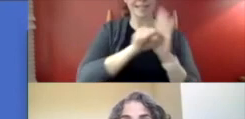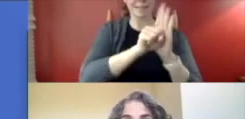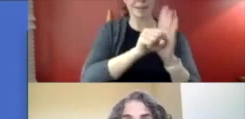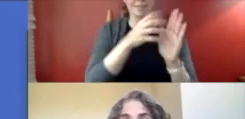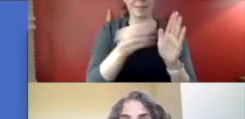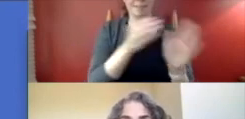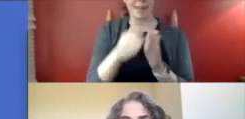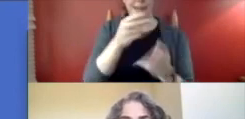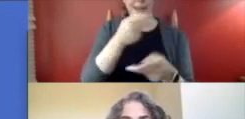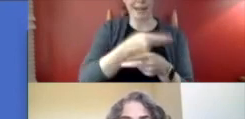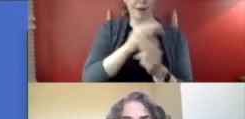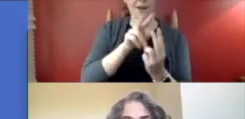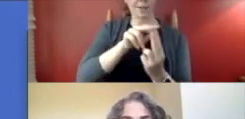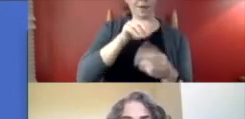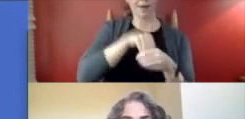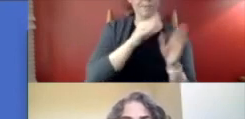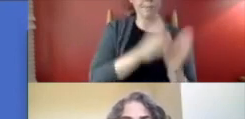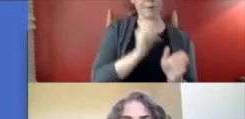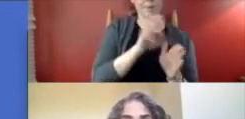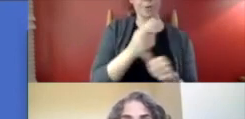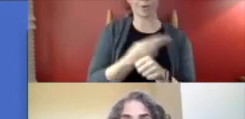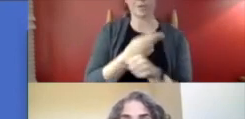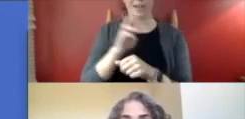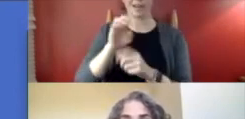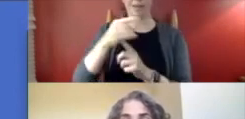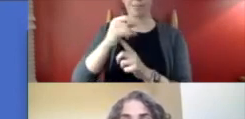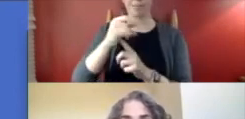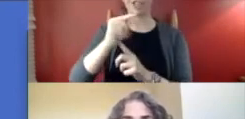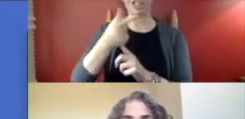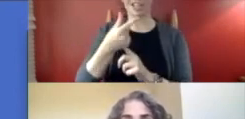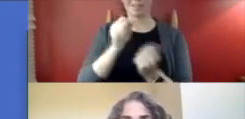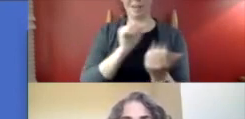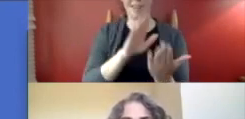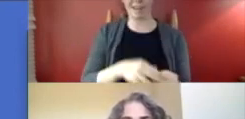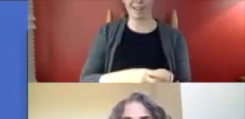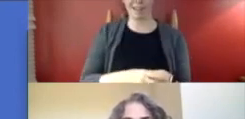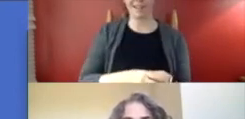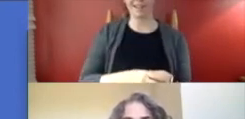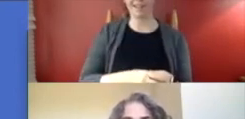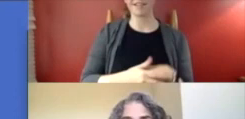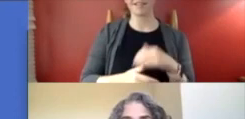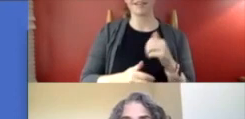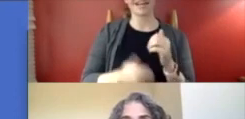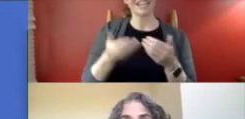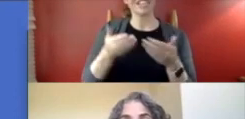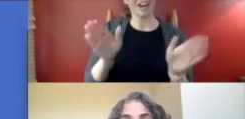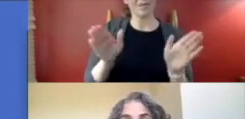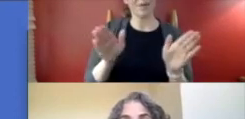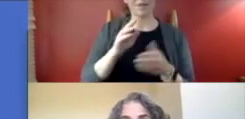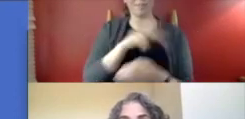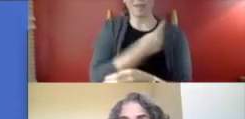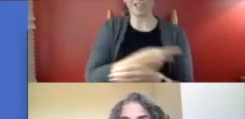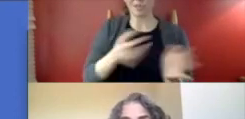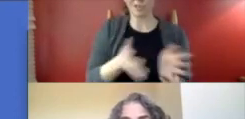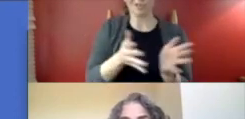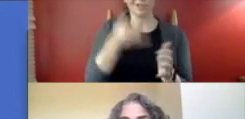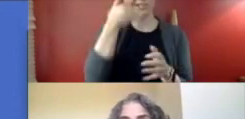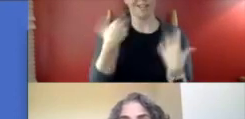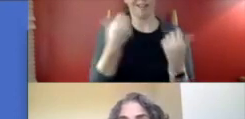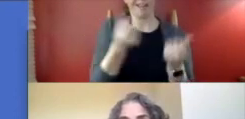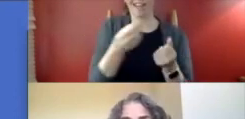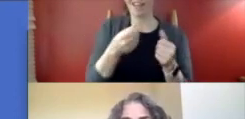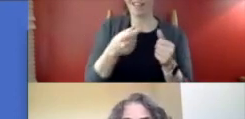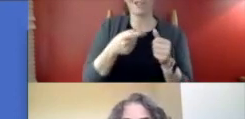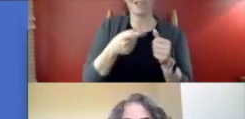in person or use of the bridging method. In general, patients were steered to telehealth at that time, and to be frank, during those first weeks,